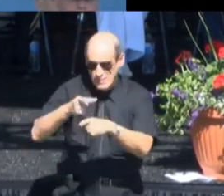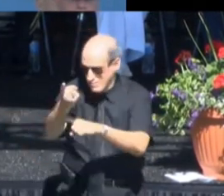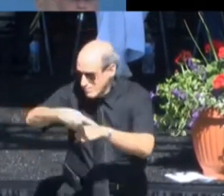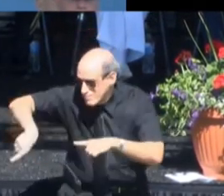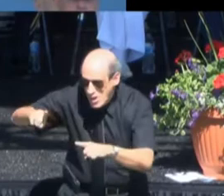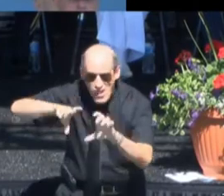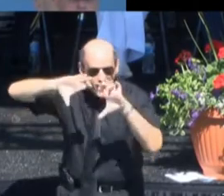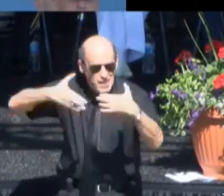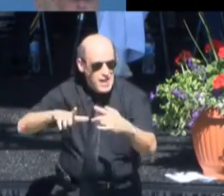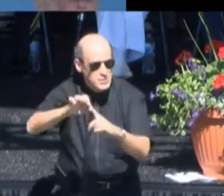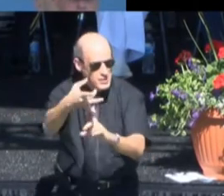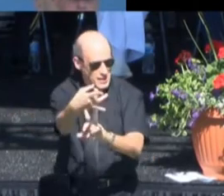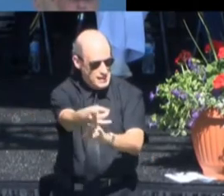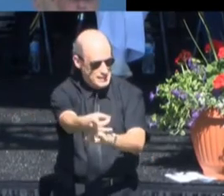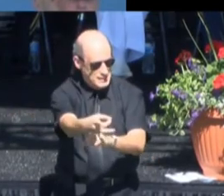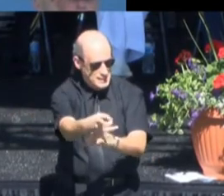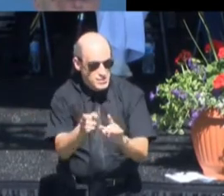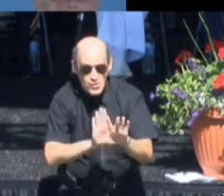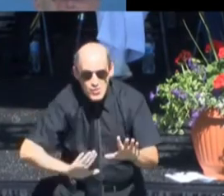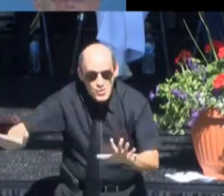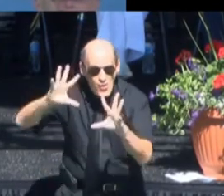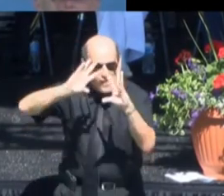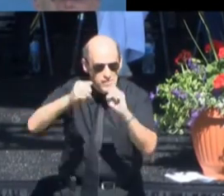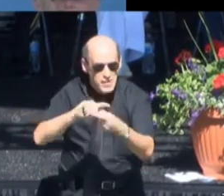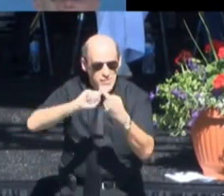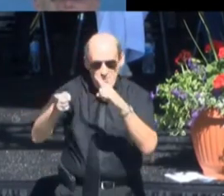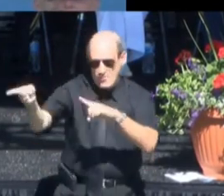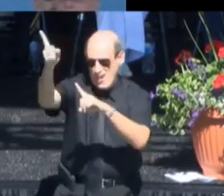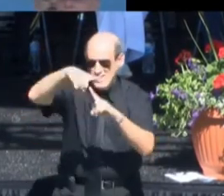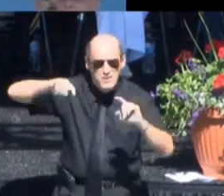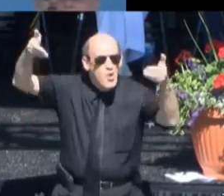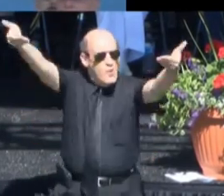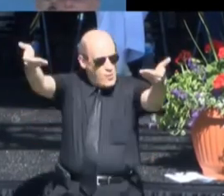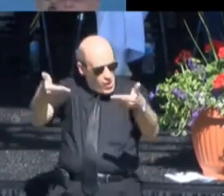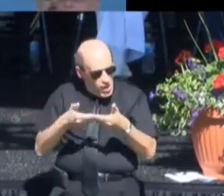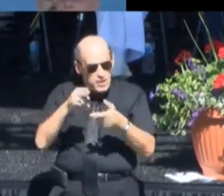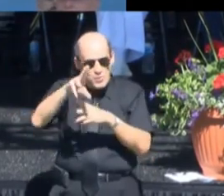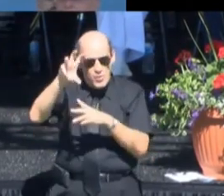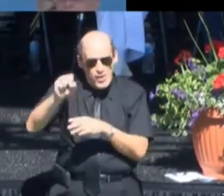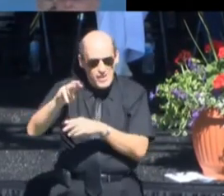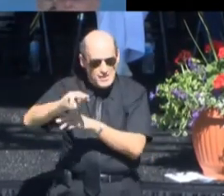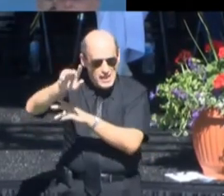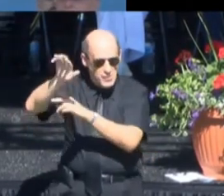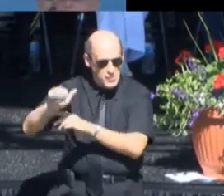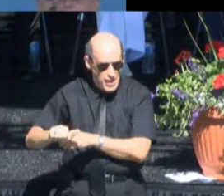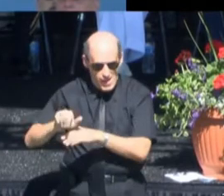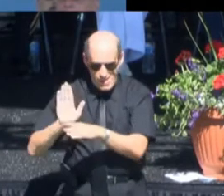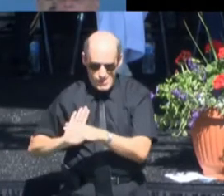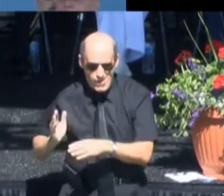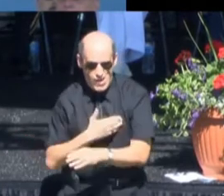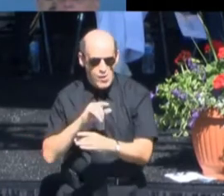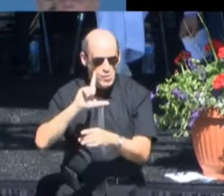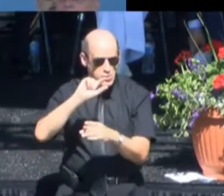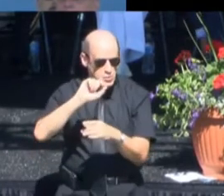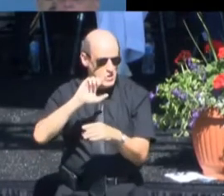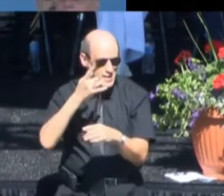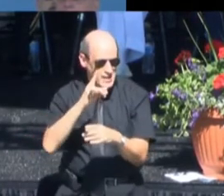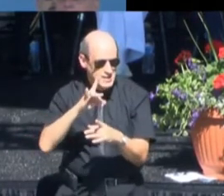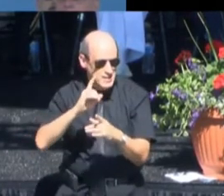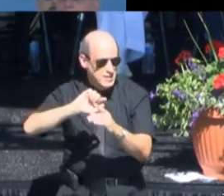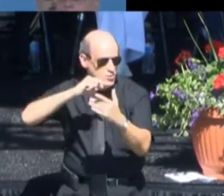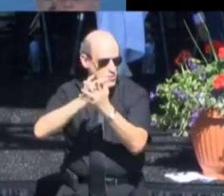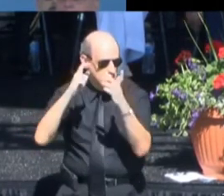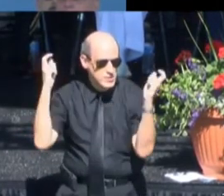of 2018 and your family and friends, welcome to the United States Merchant Marine Academy's 2018 commencement